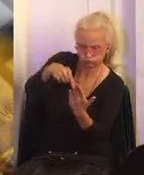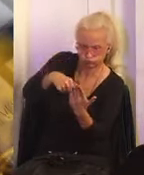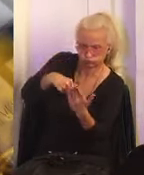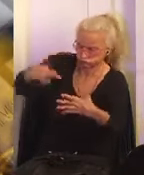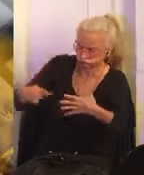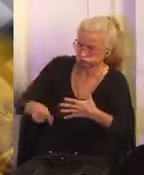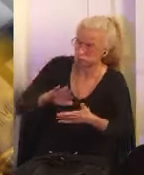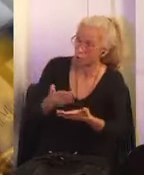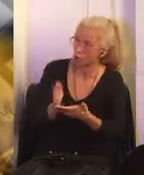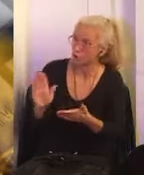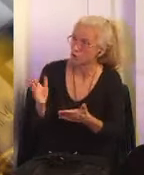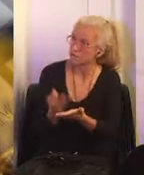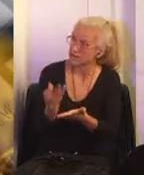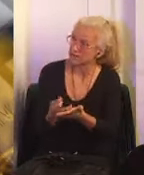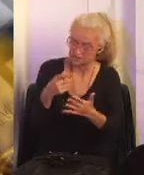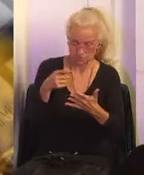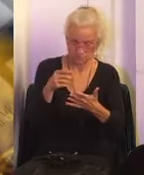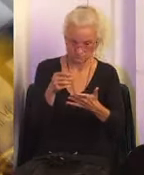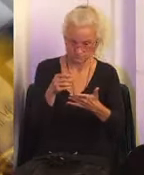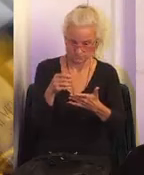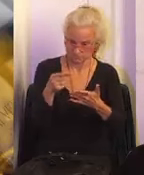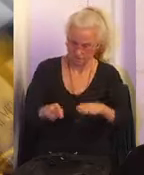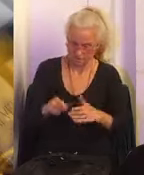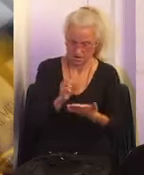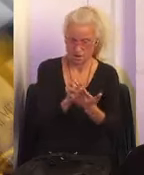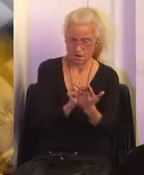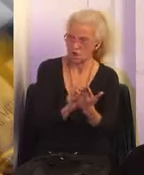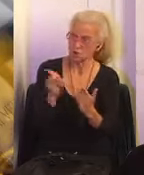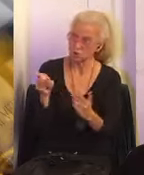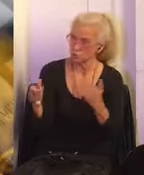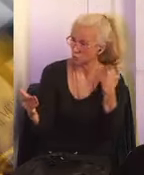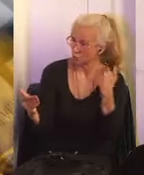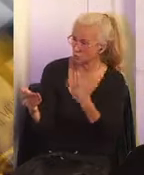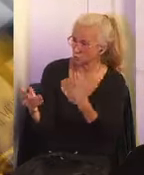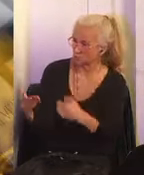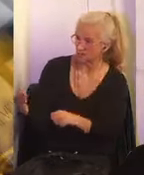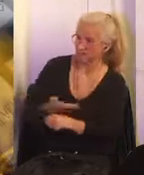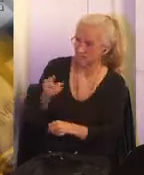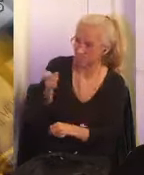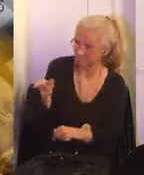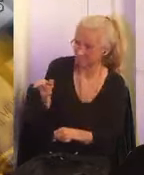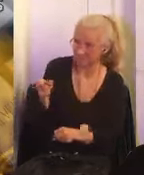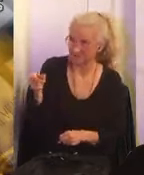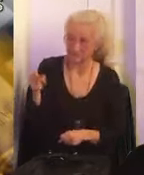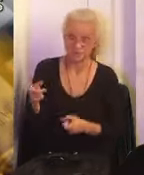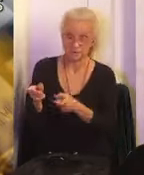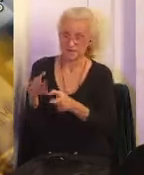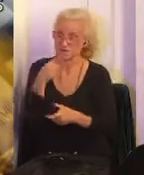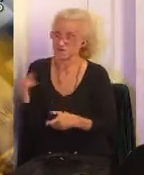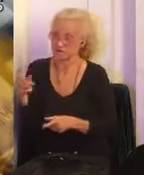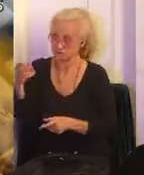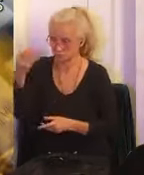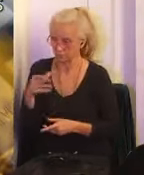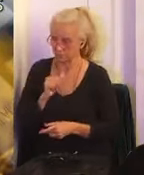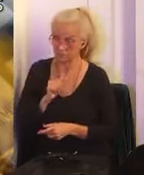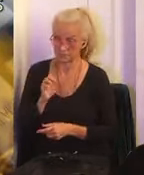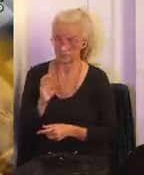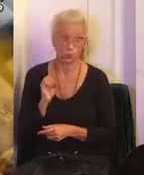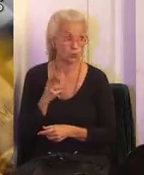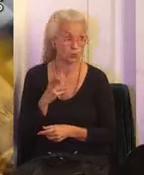your financial transactions because you are really close to being fired." The manager said to himself, "Oh